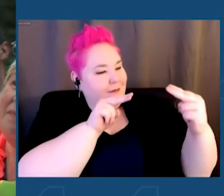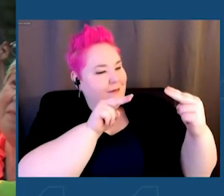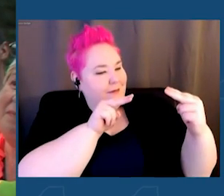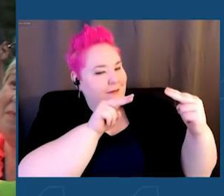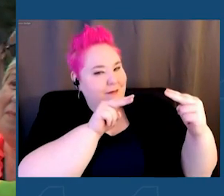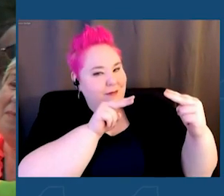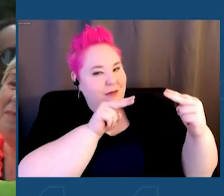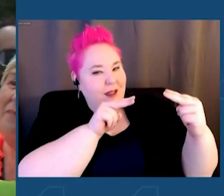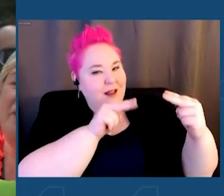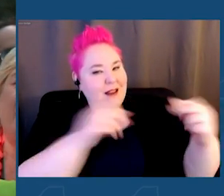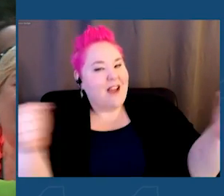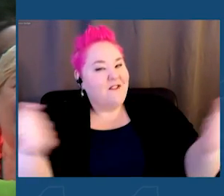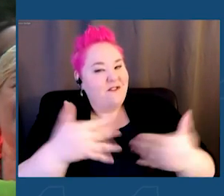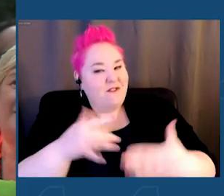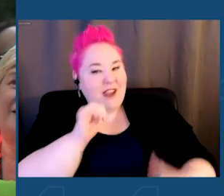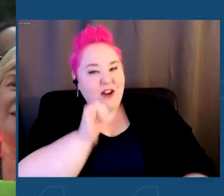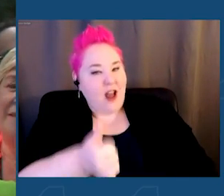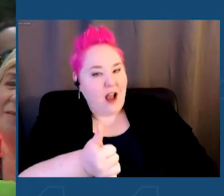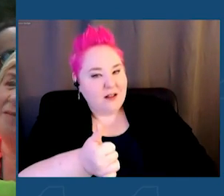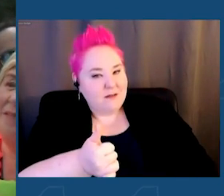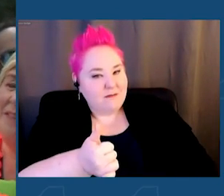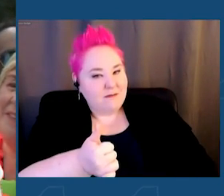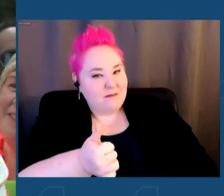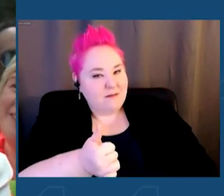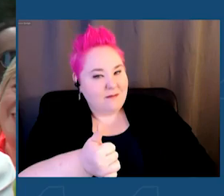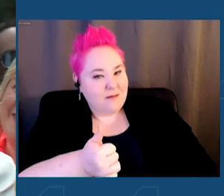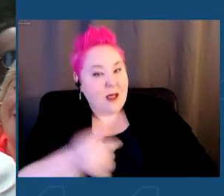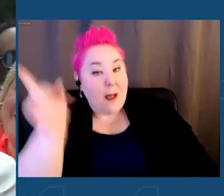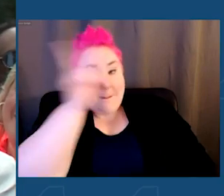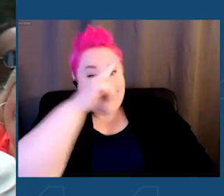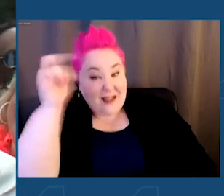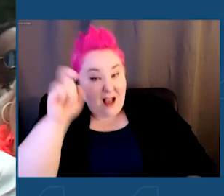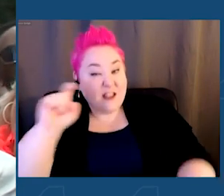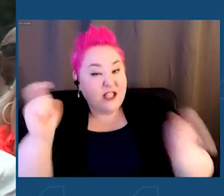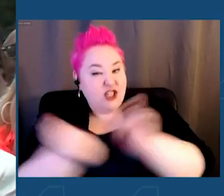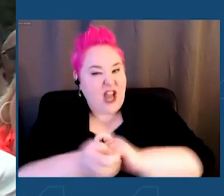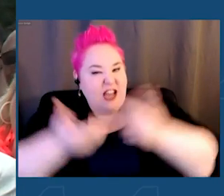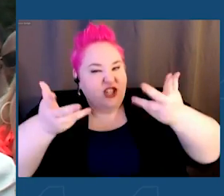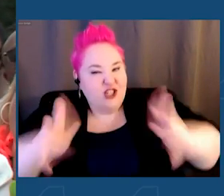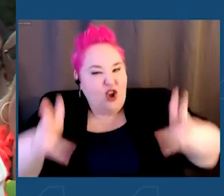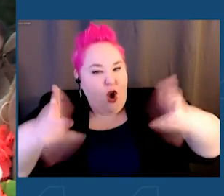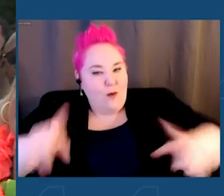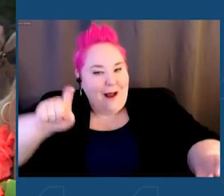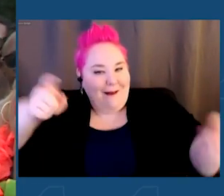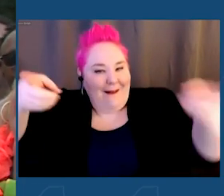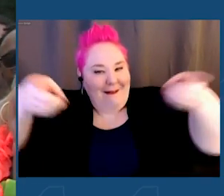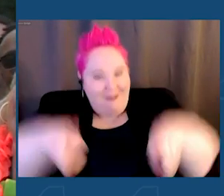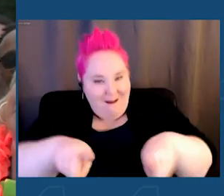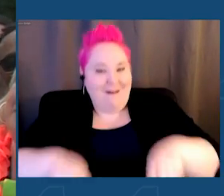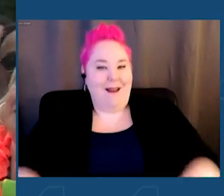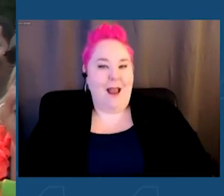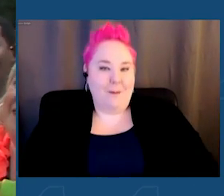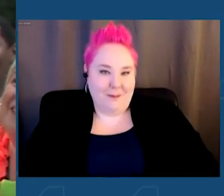"Fear not, because the change has already happened."